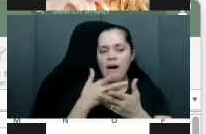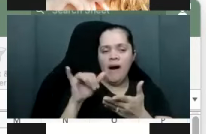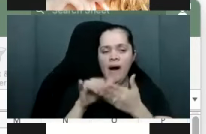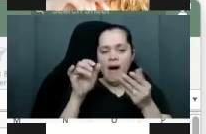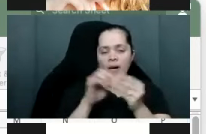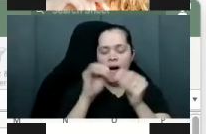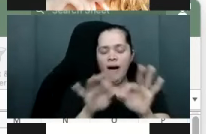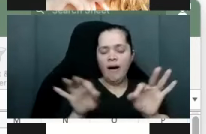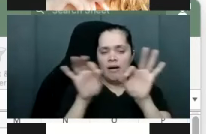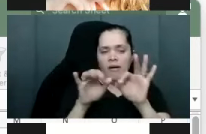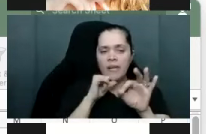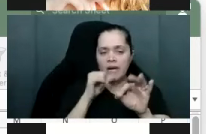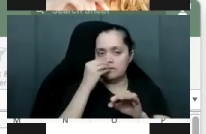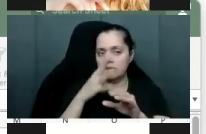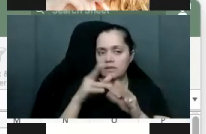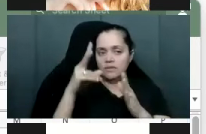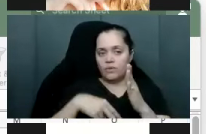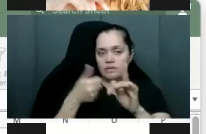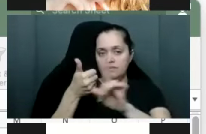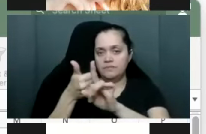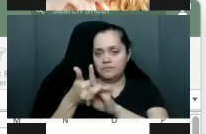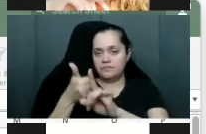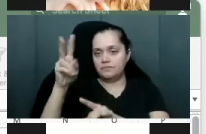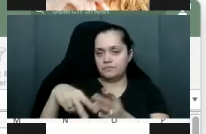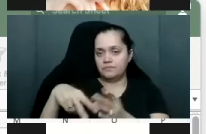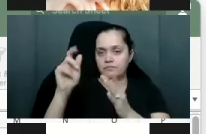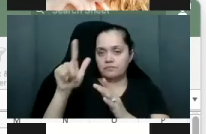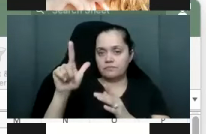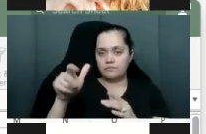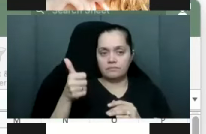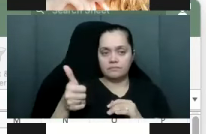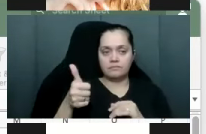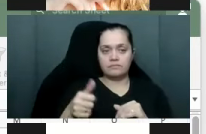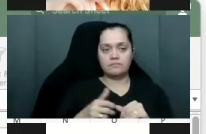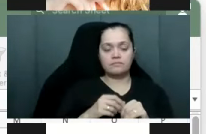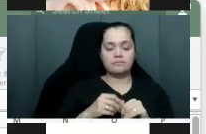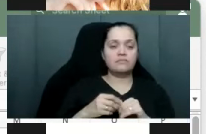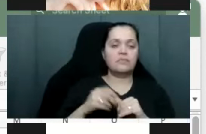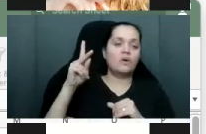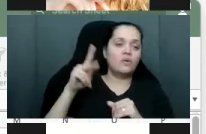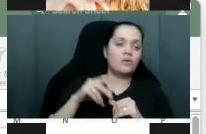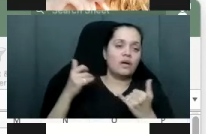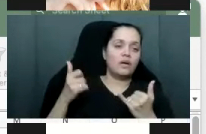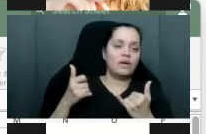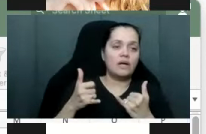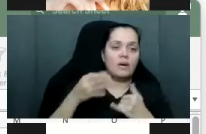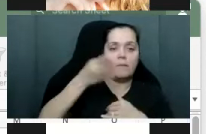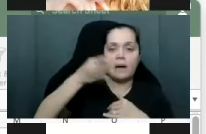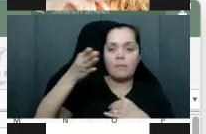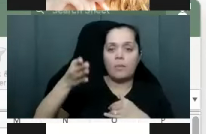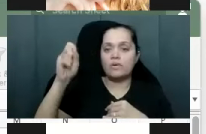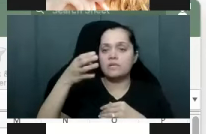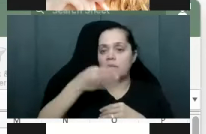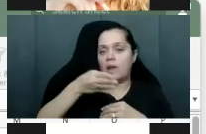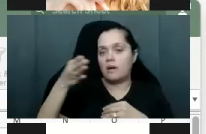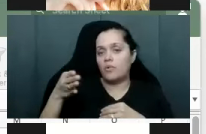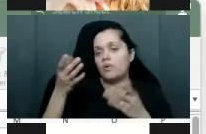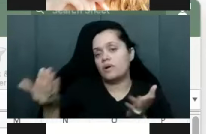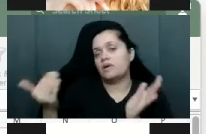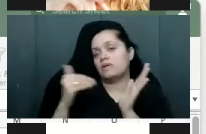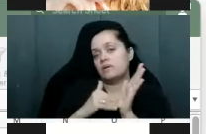but I don't care to read them all to you right now. Okay, and Blackboard. Yes, Blackboard again is